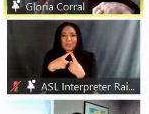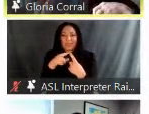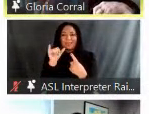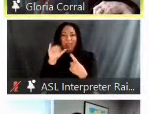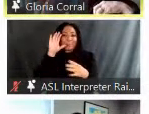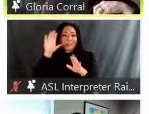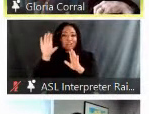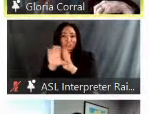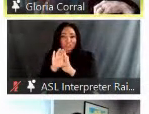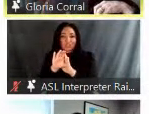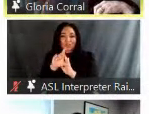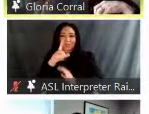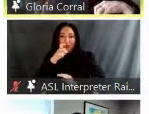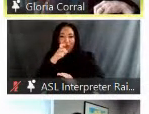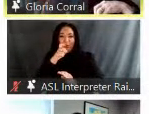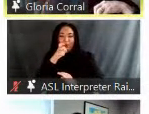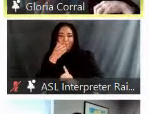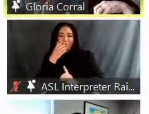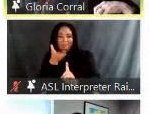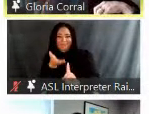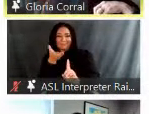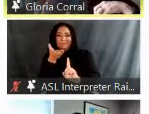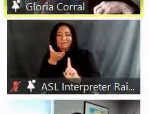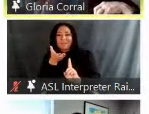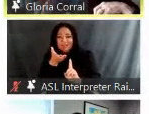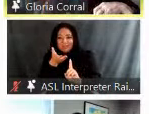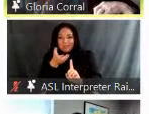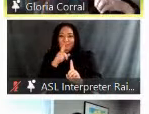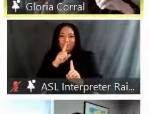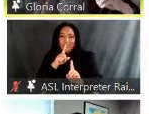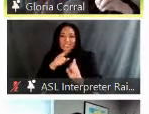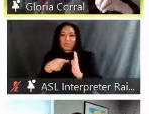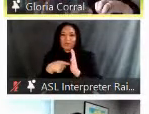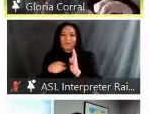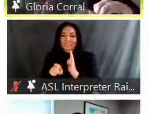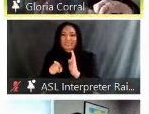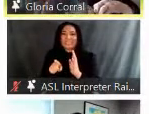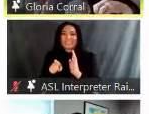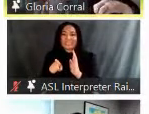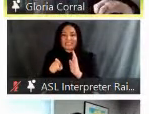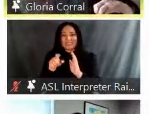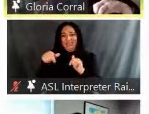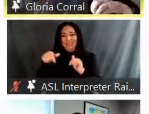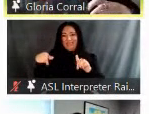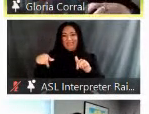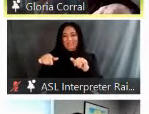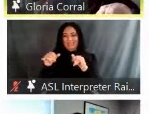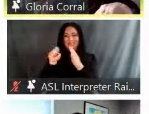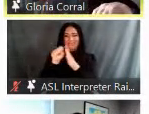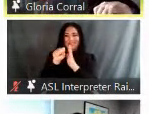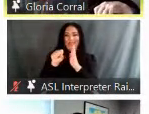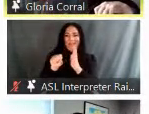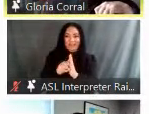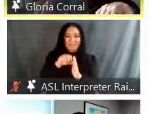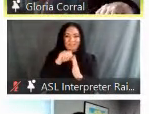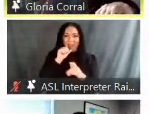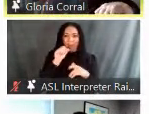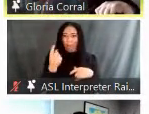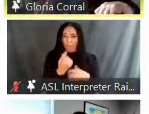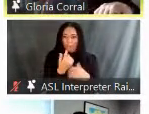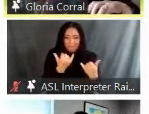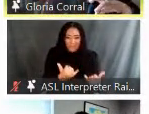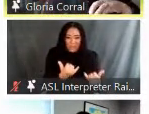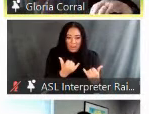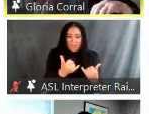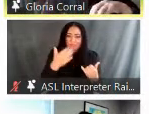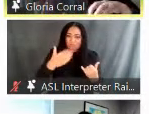picture is one that reflects the demographics of our state, not just where it is now, but where we anticipate it being